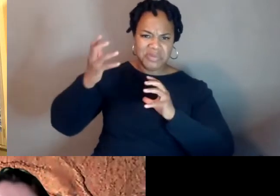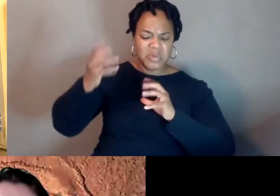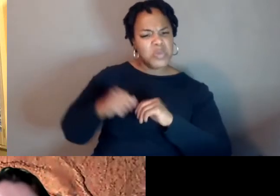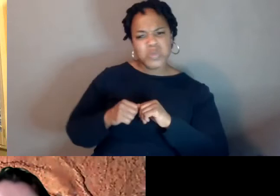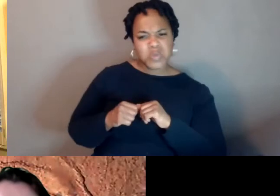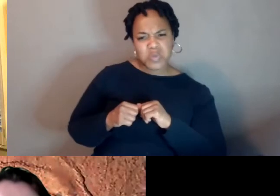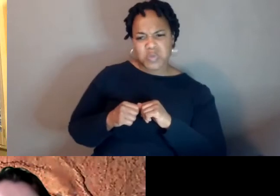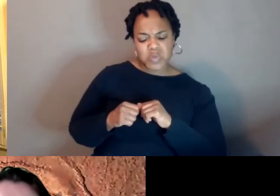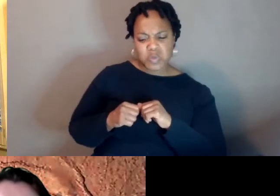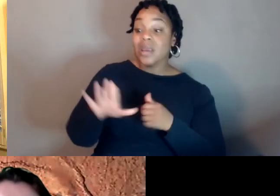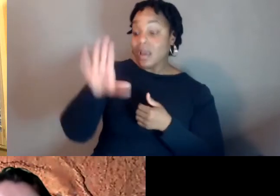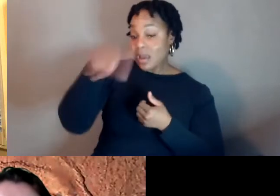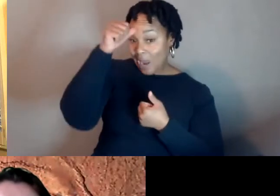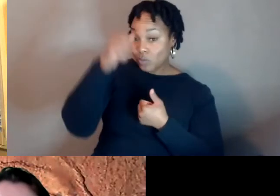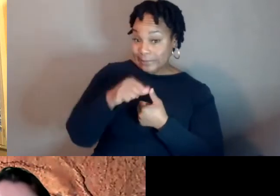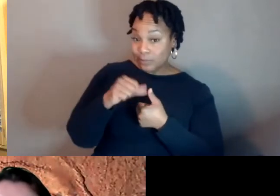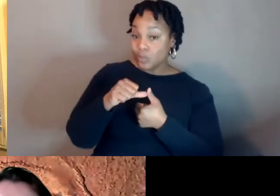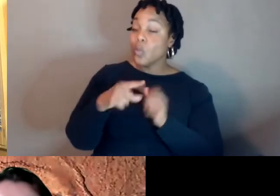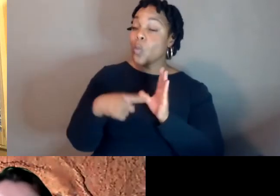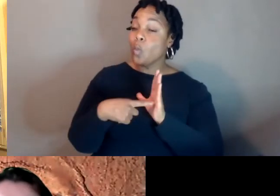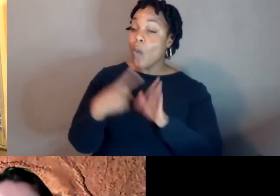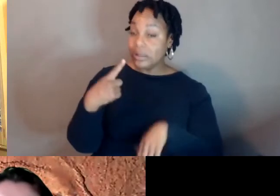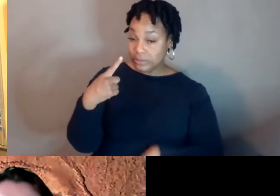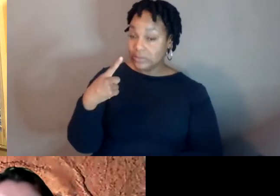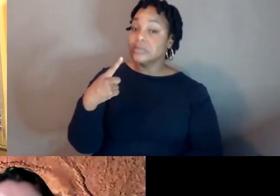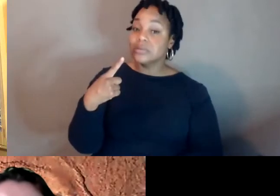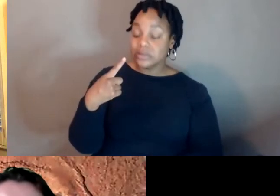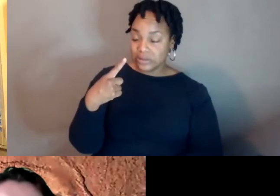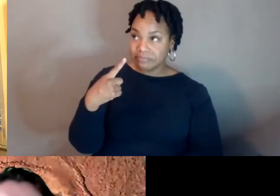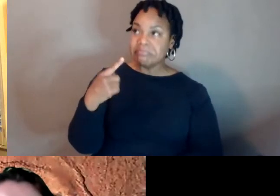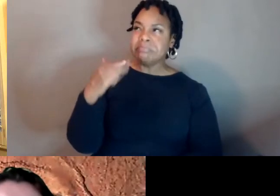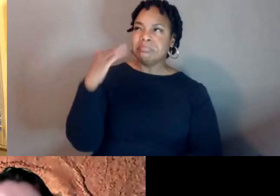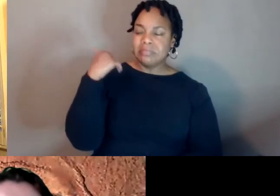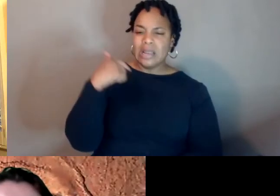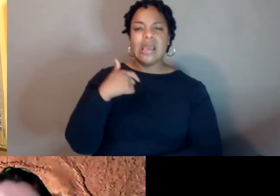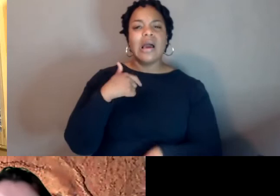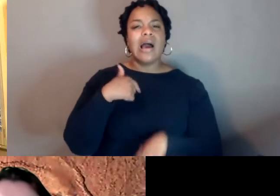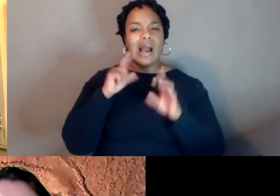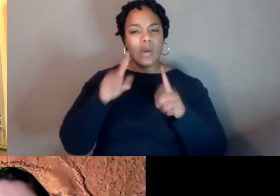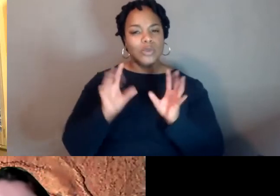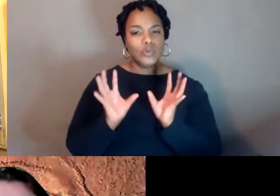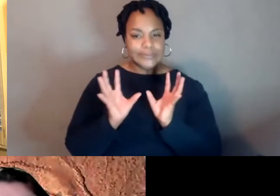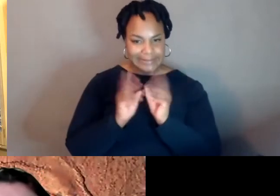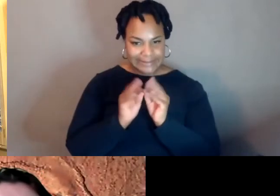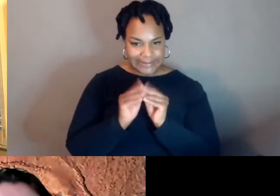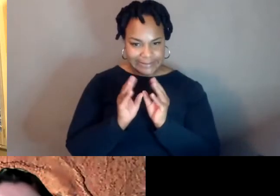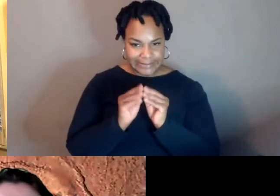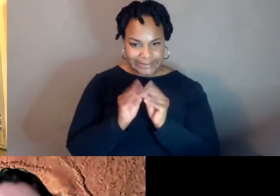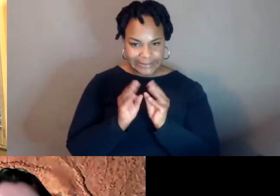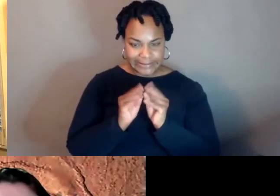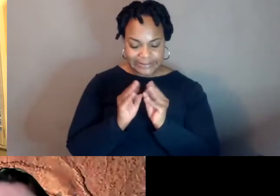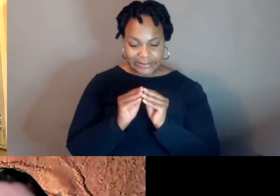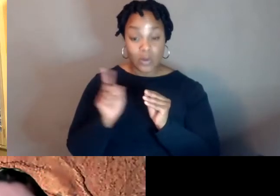recall once I was at a meeting, and it was at